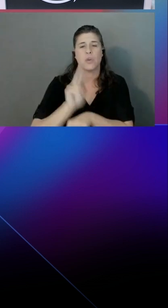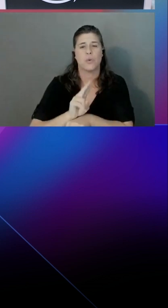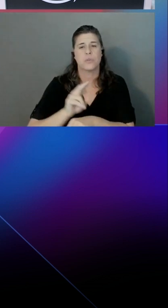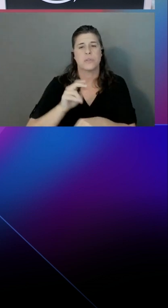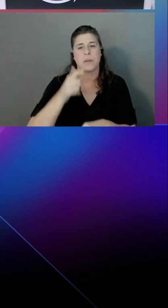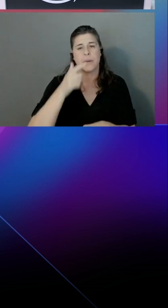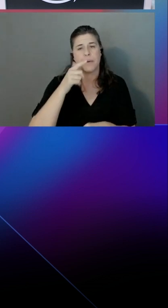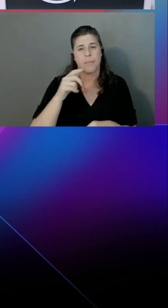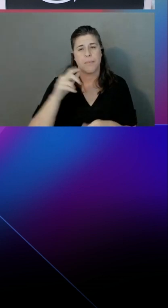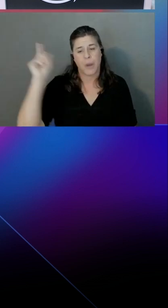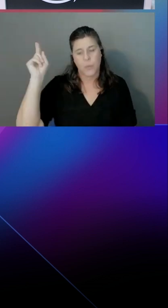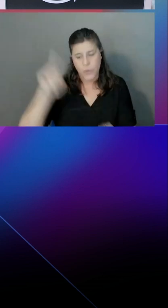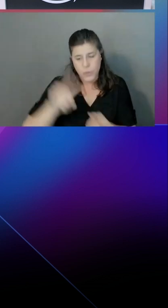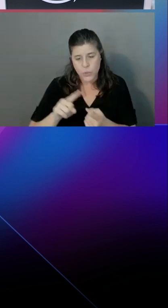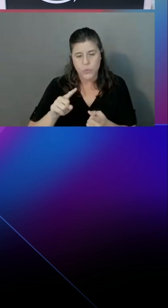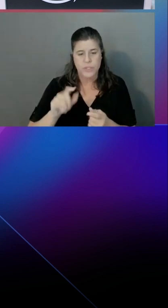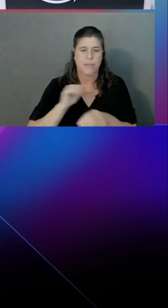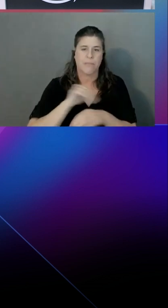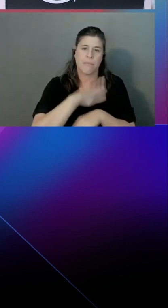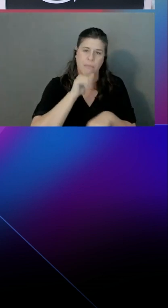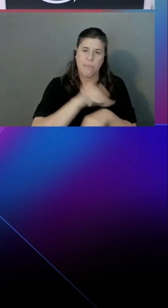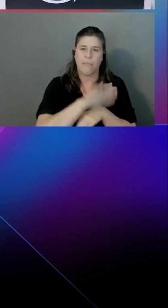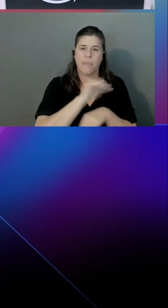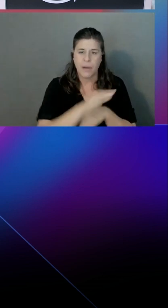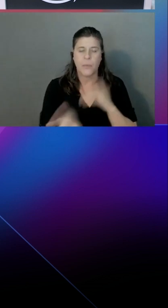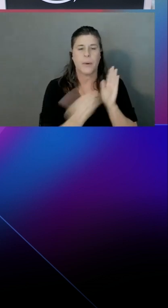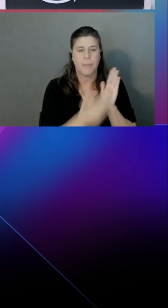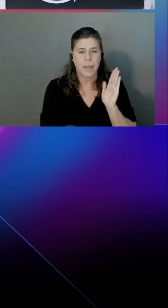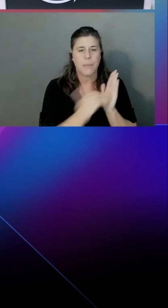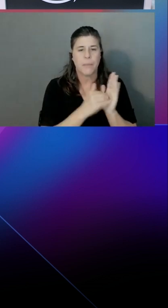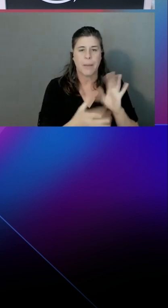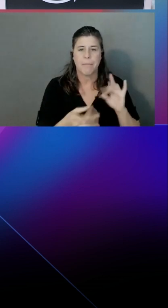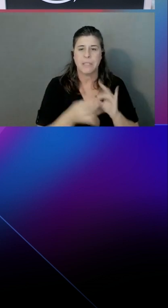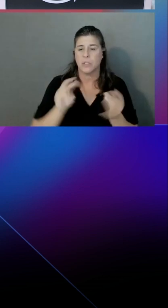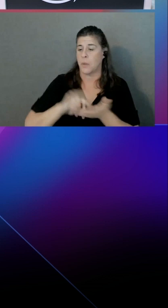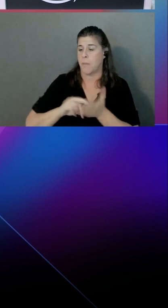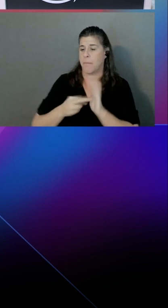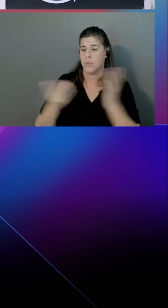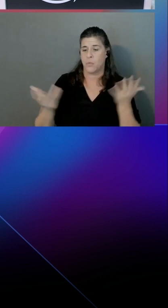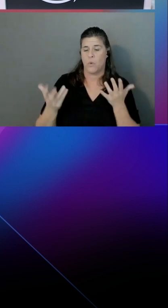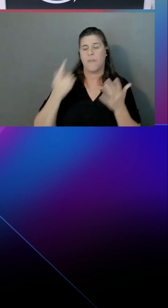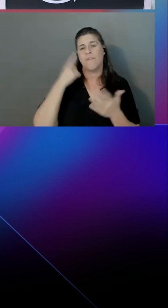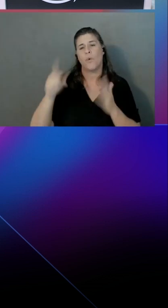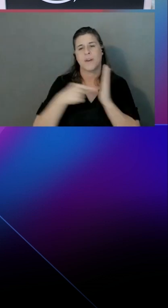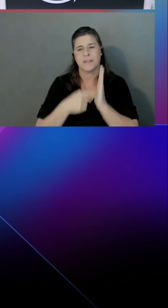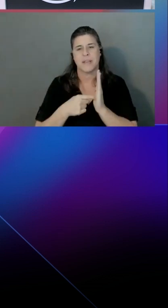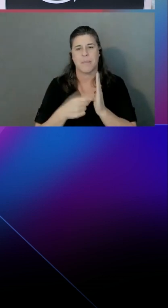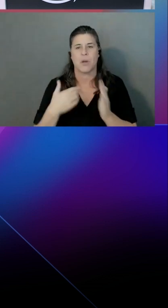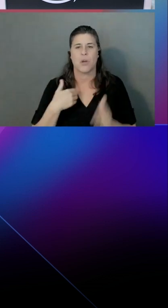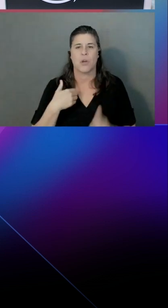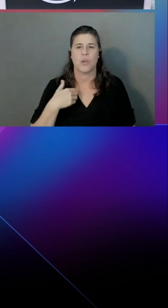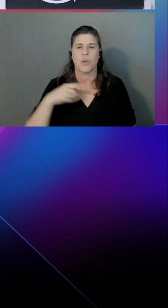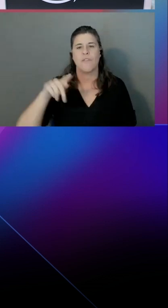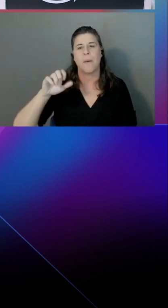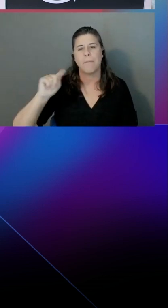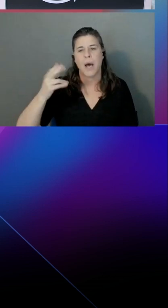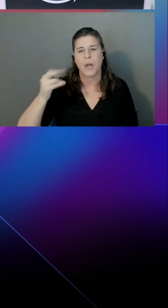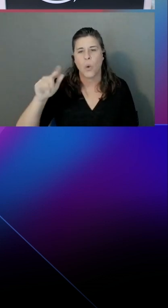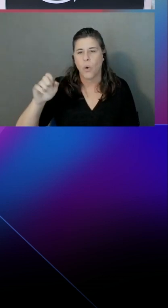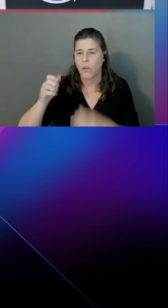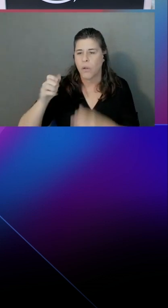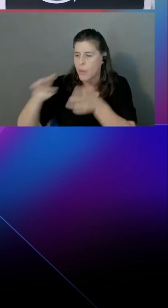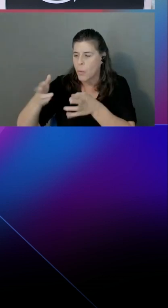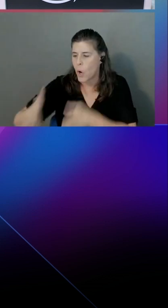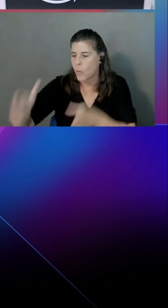sending redundant messages. And what I mean by that is, the typical example is you've got a pothole on the road, and at this